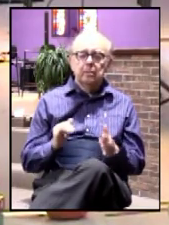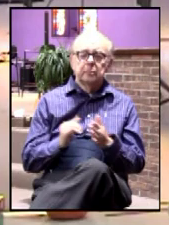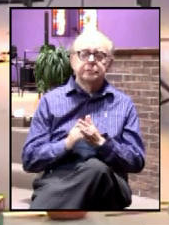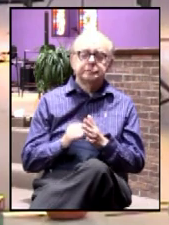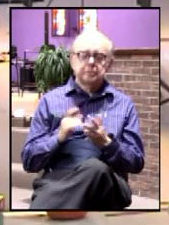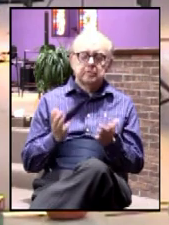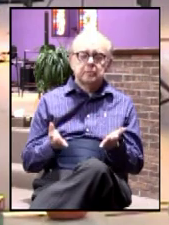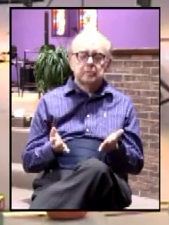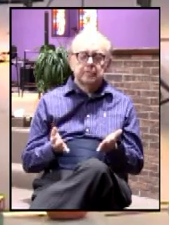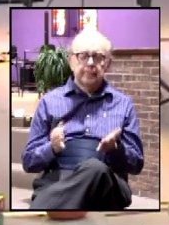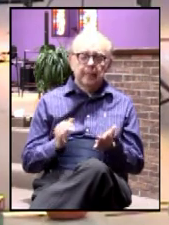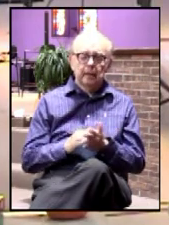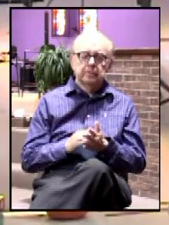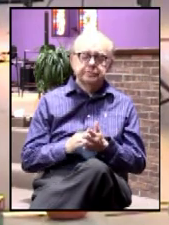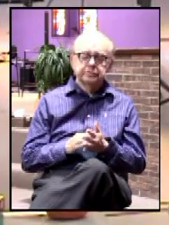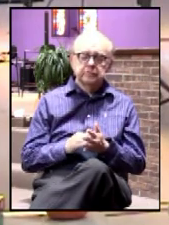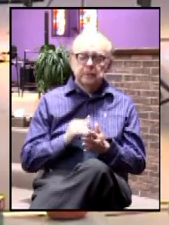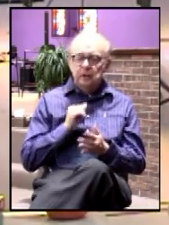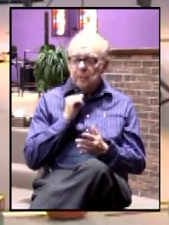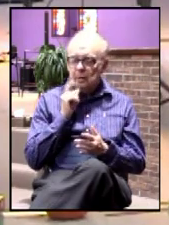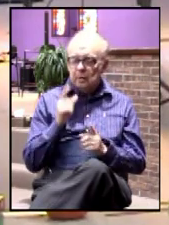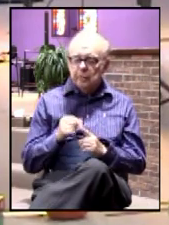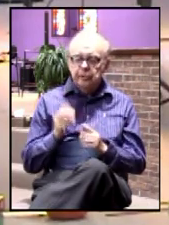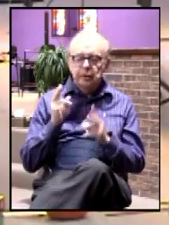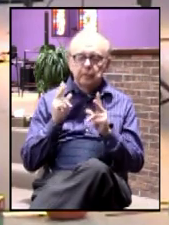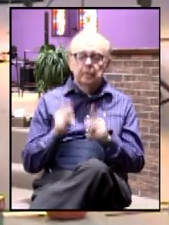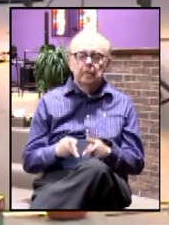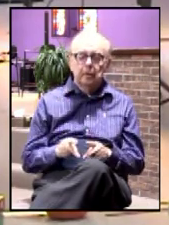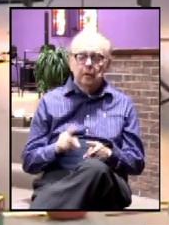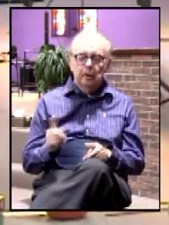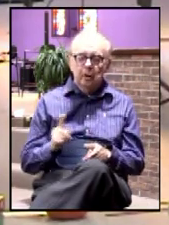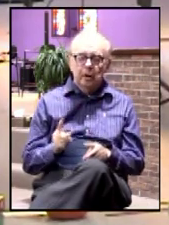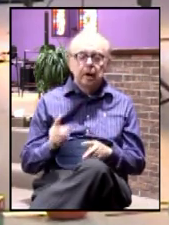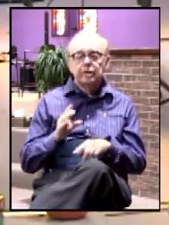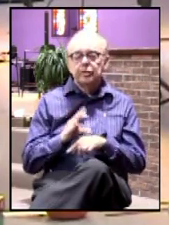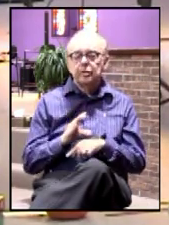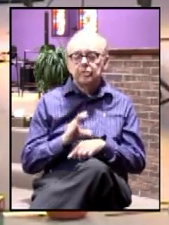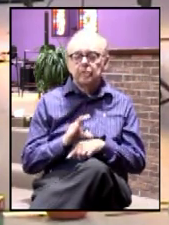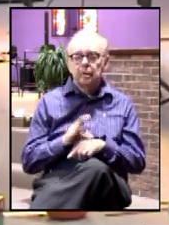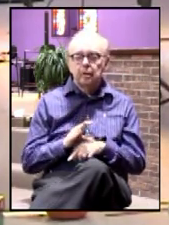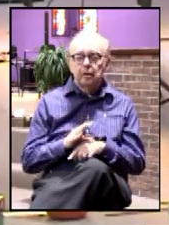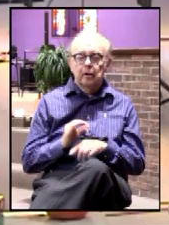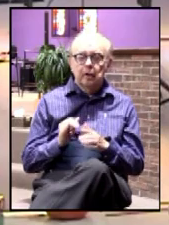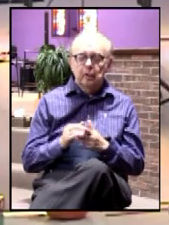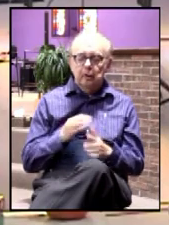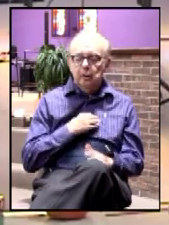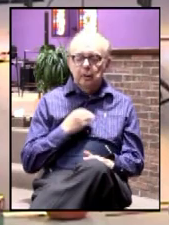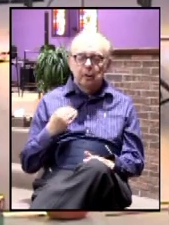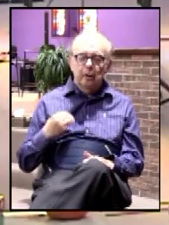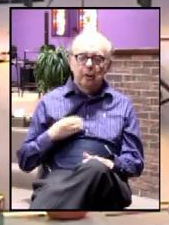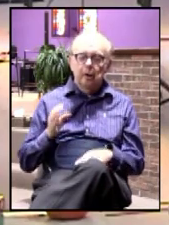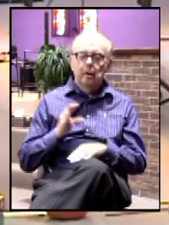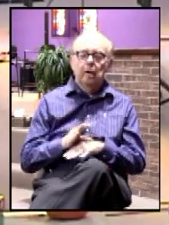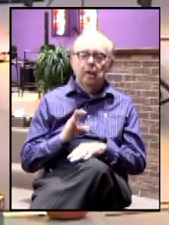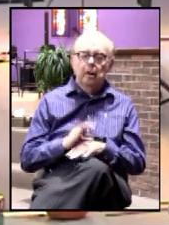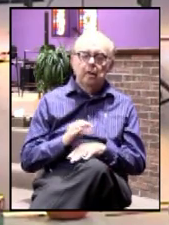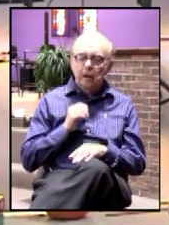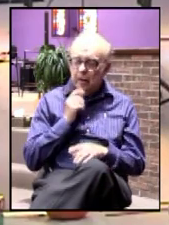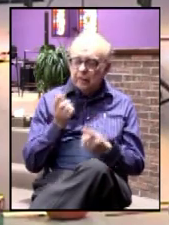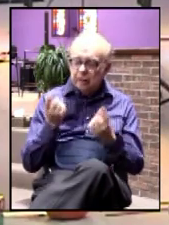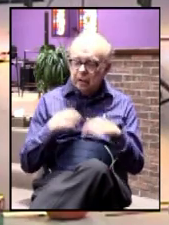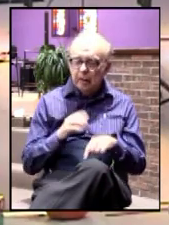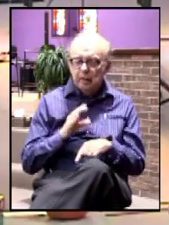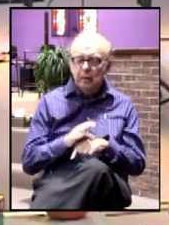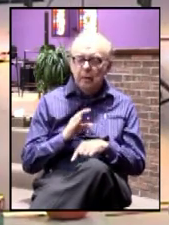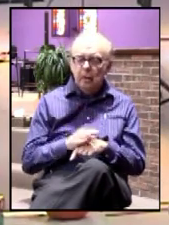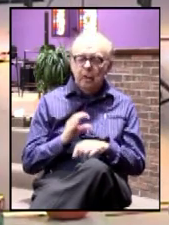And that is this. There is not one single person in this church that is a member of this church that isn't coming